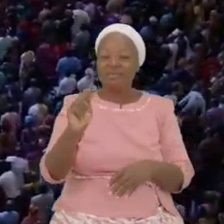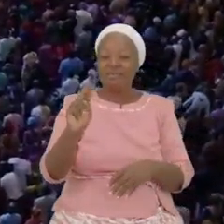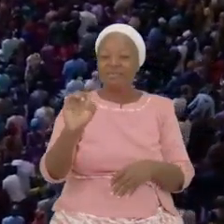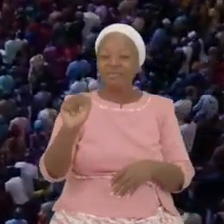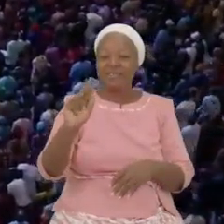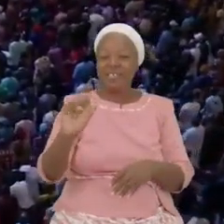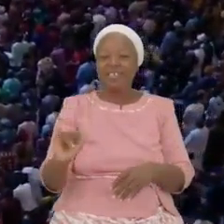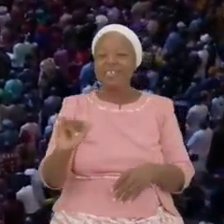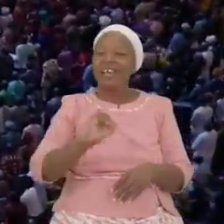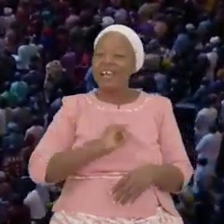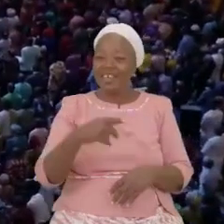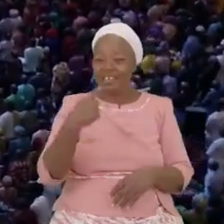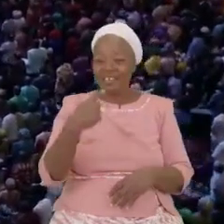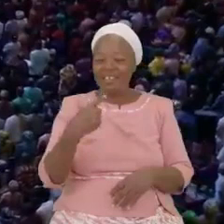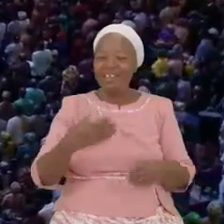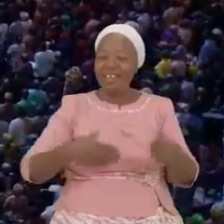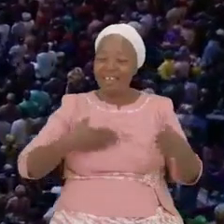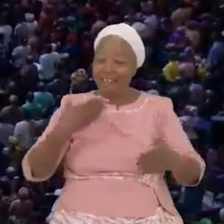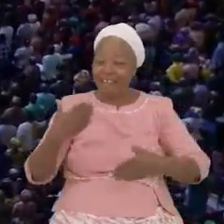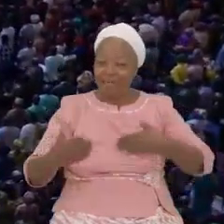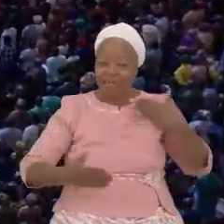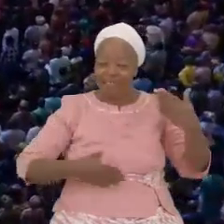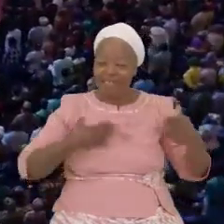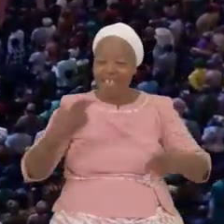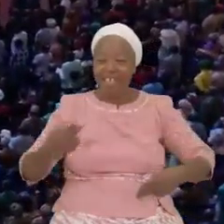say happy, healthy,